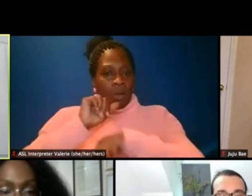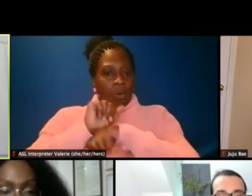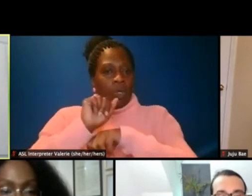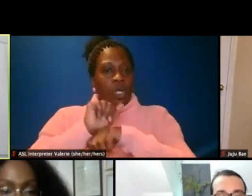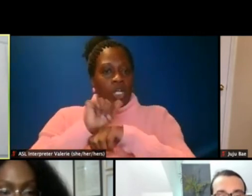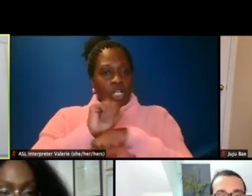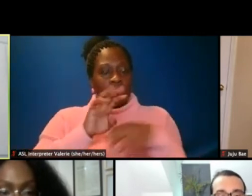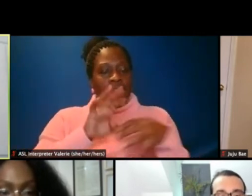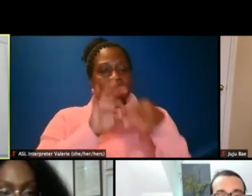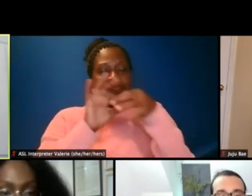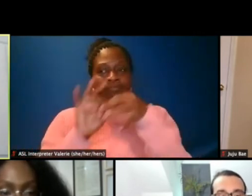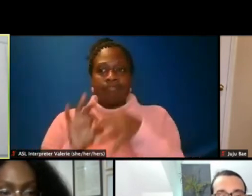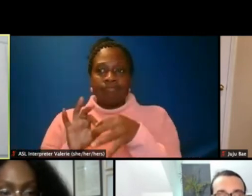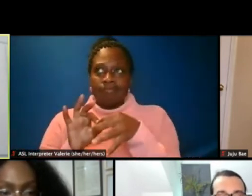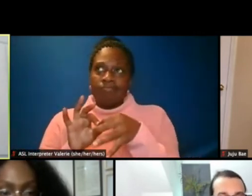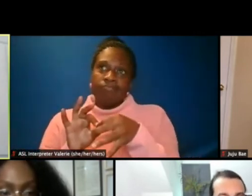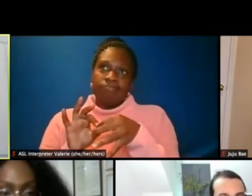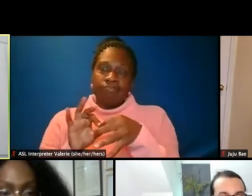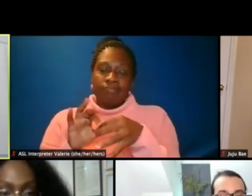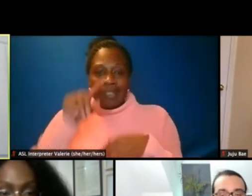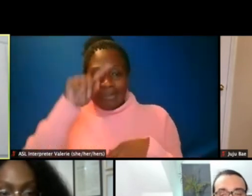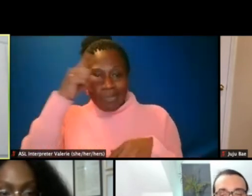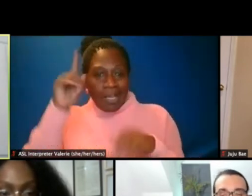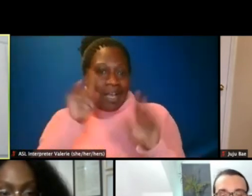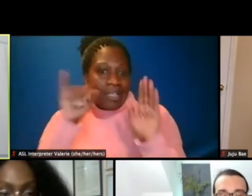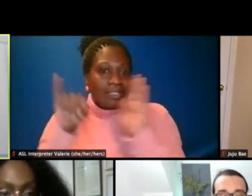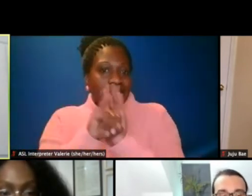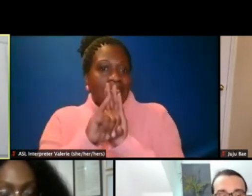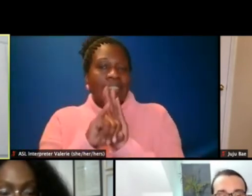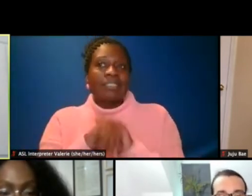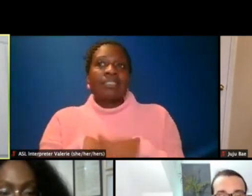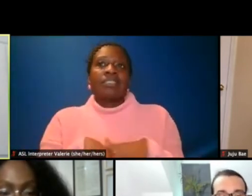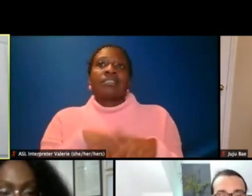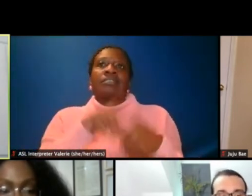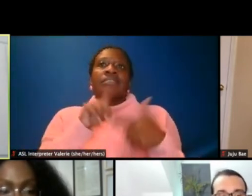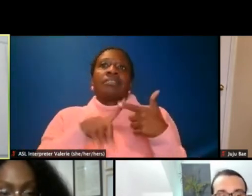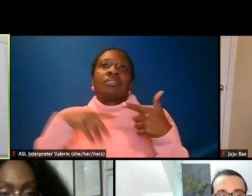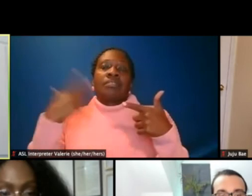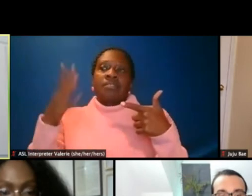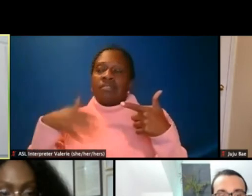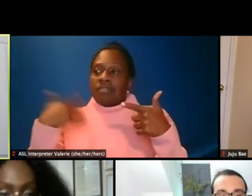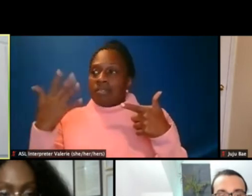about Black identity. It is about